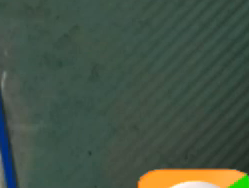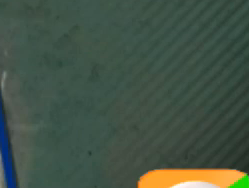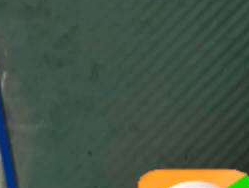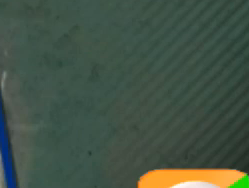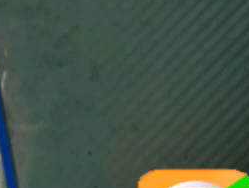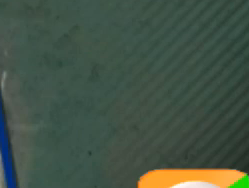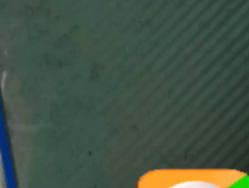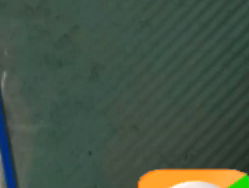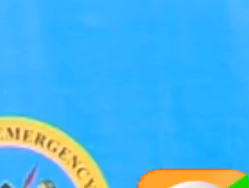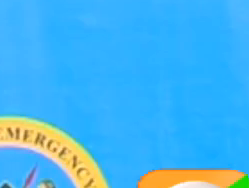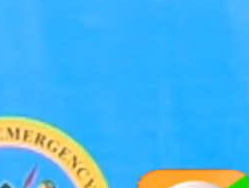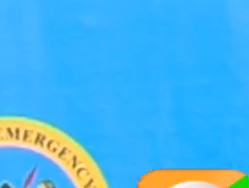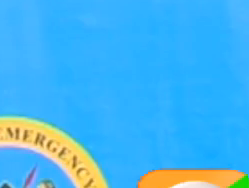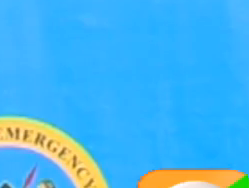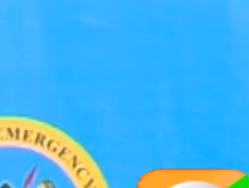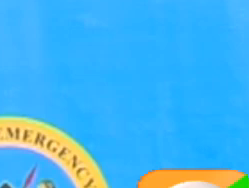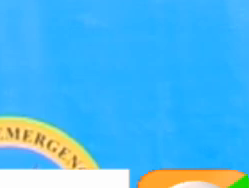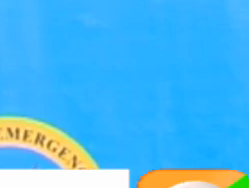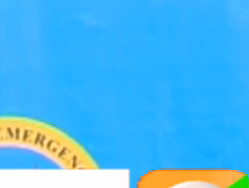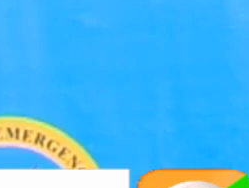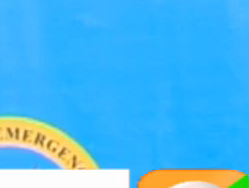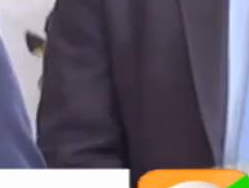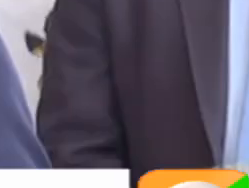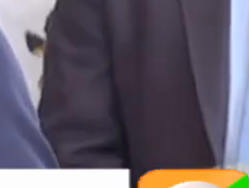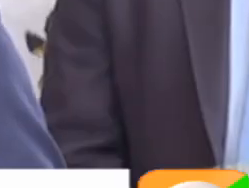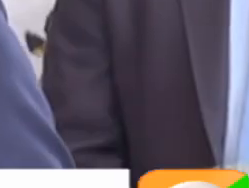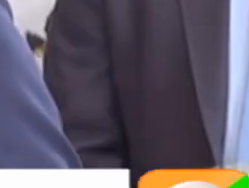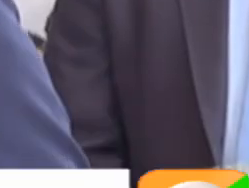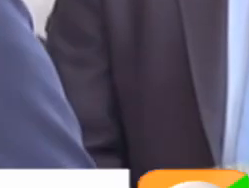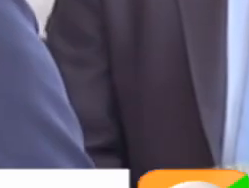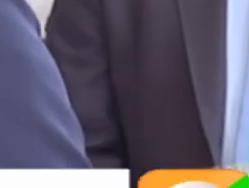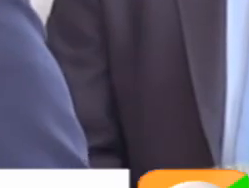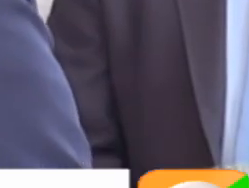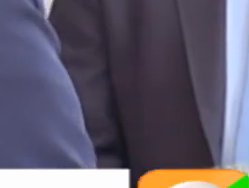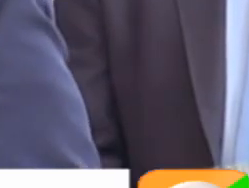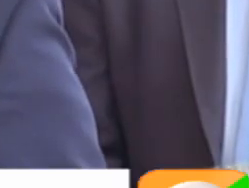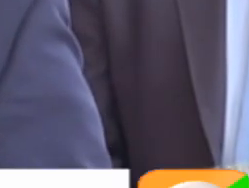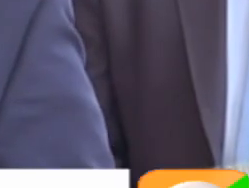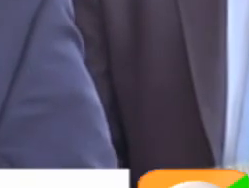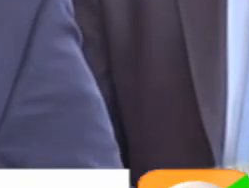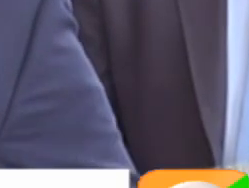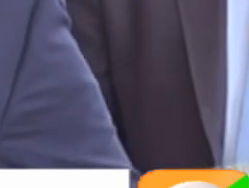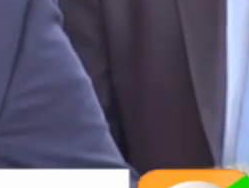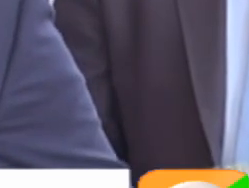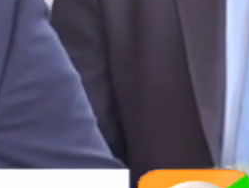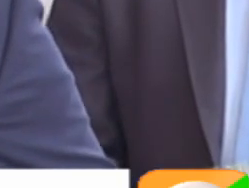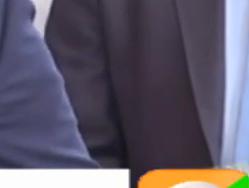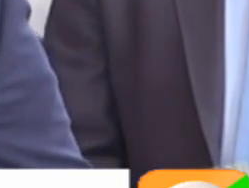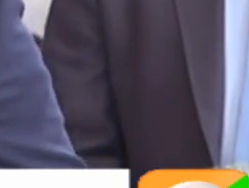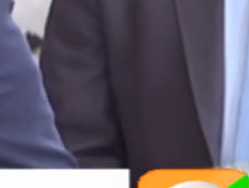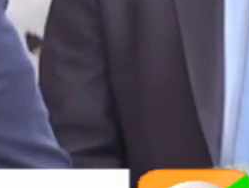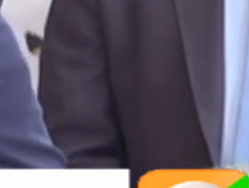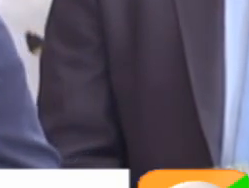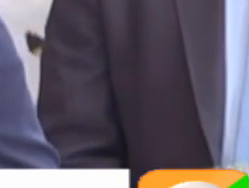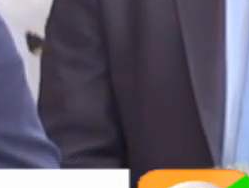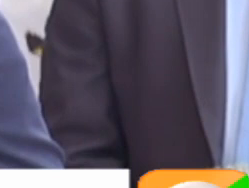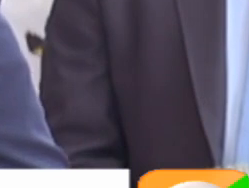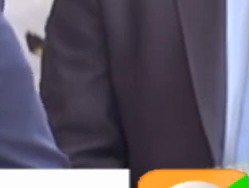May at 7 p.m. for the next 15 days. What is going on in Old Town, Mombasa, for example?